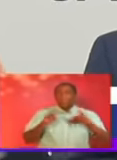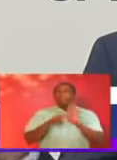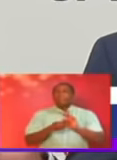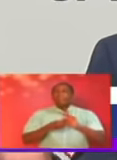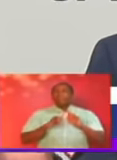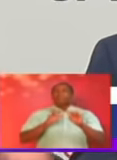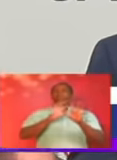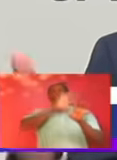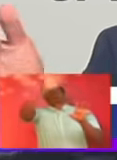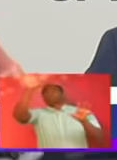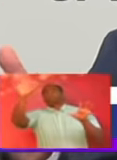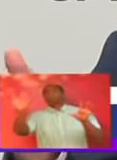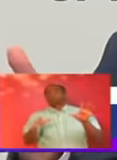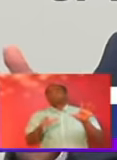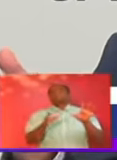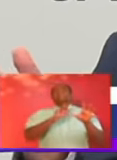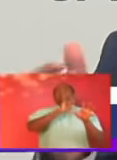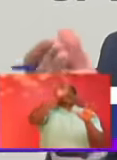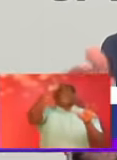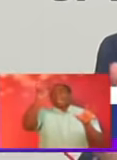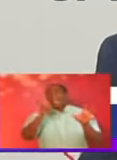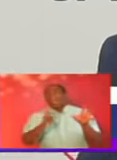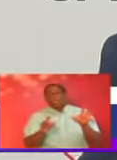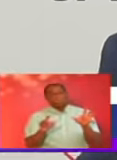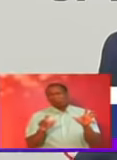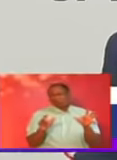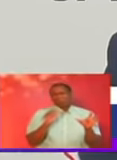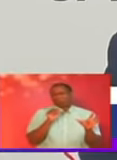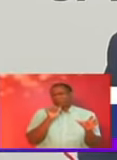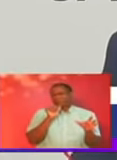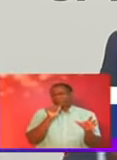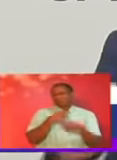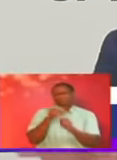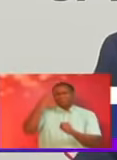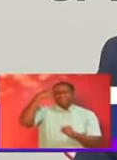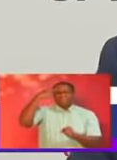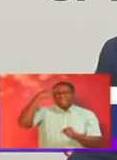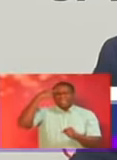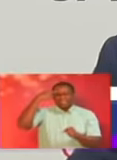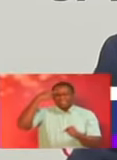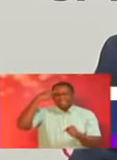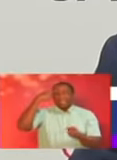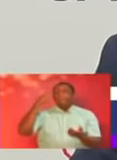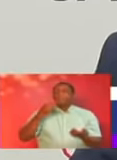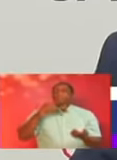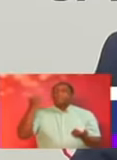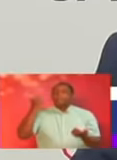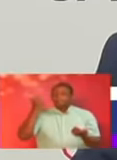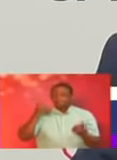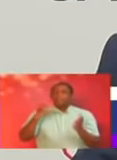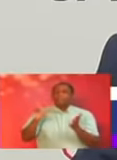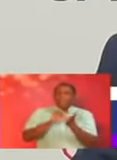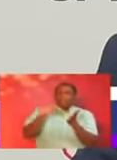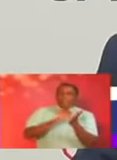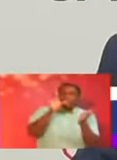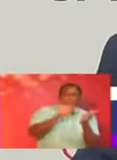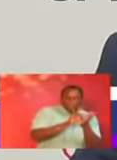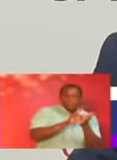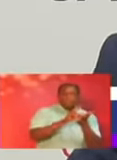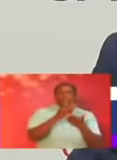site gets 100 doses. It doesn't make sense to spread it too thinly. So we chose the mass vac